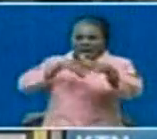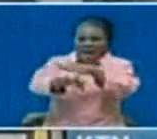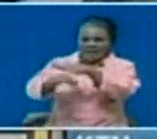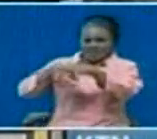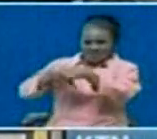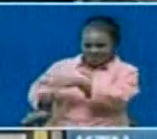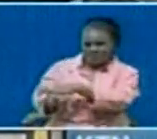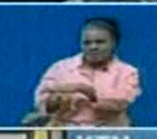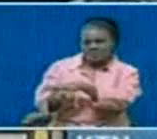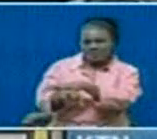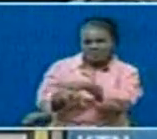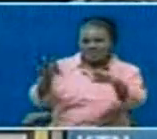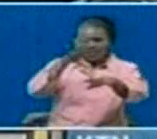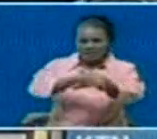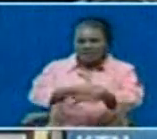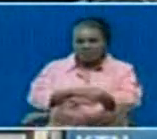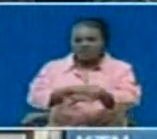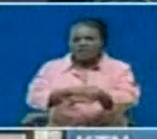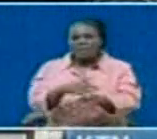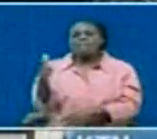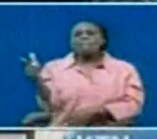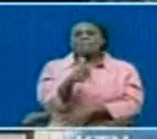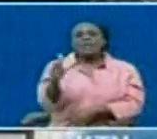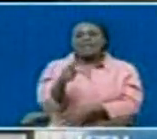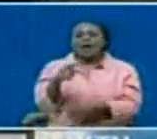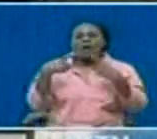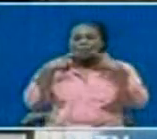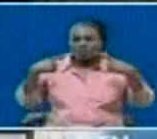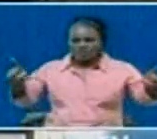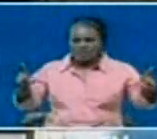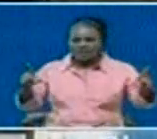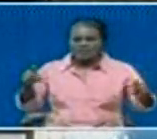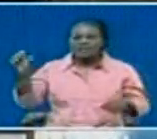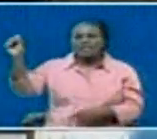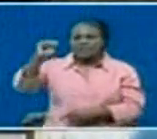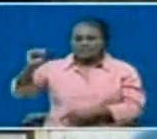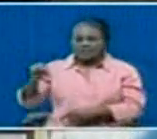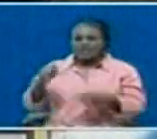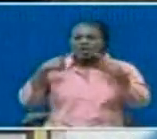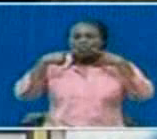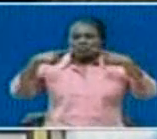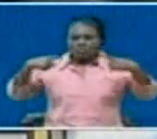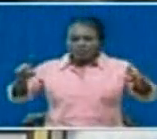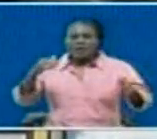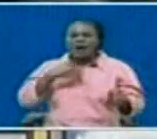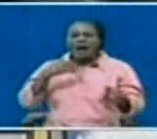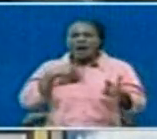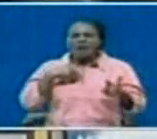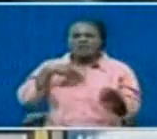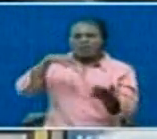to participate in media broadcasting. Signet is broadcasting, has got a